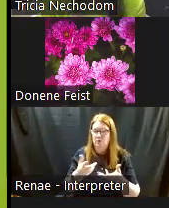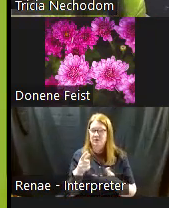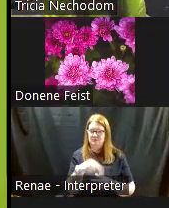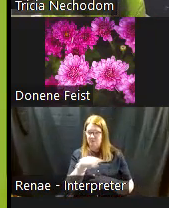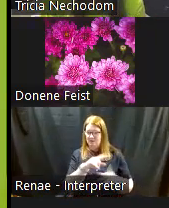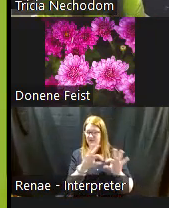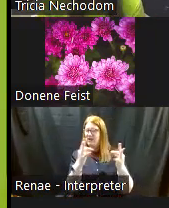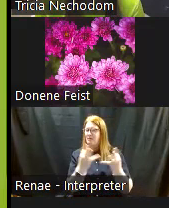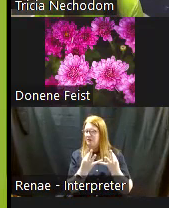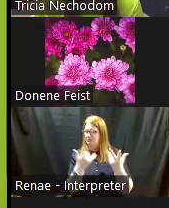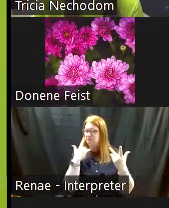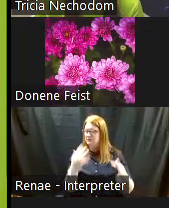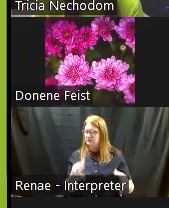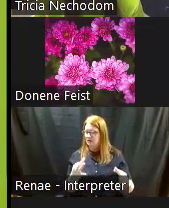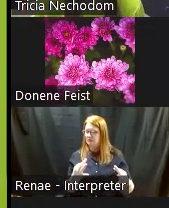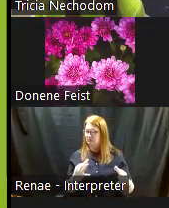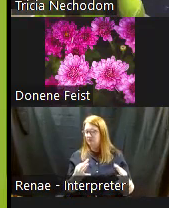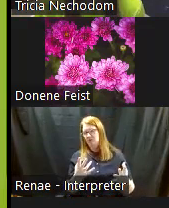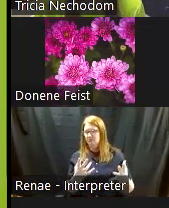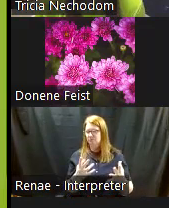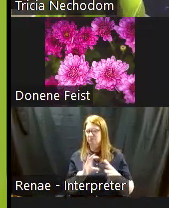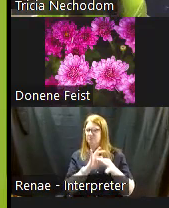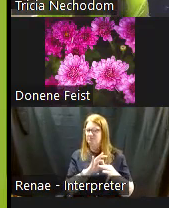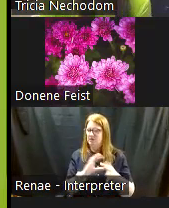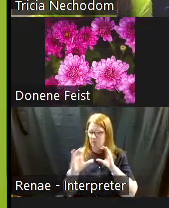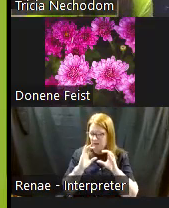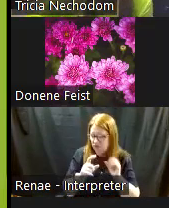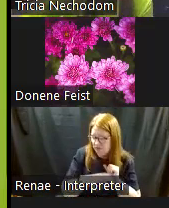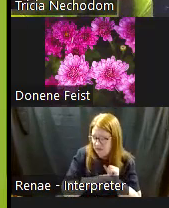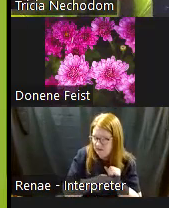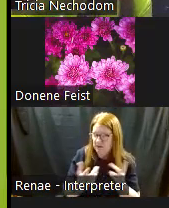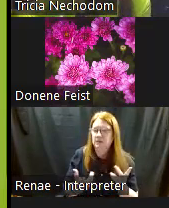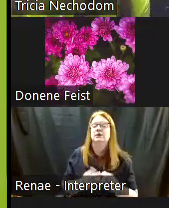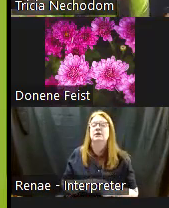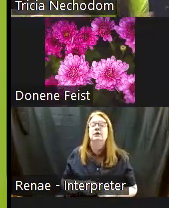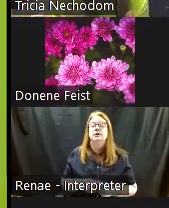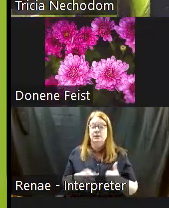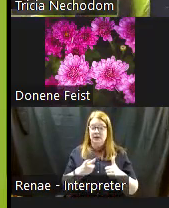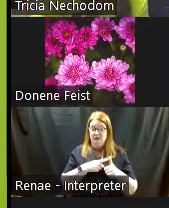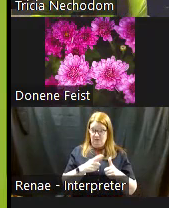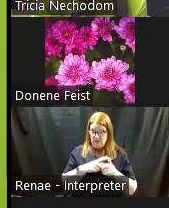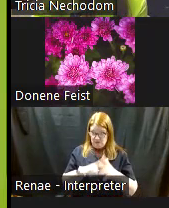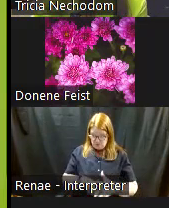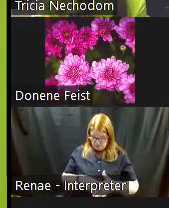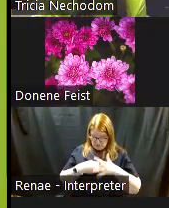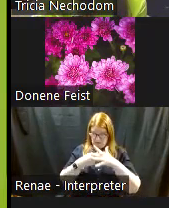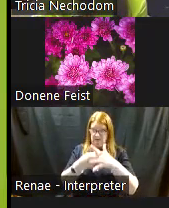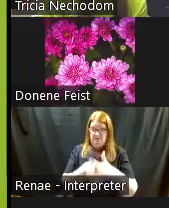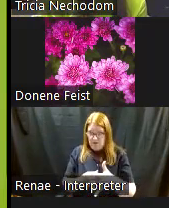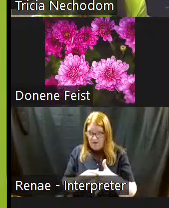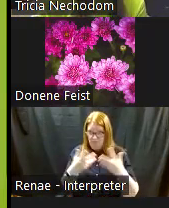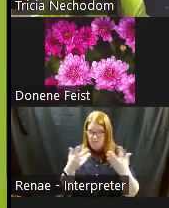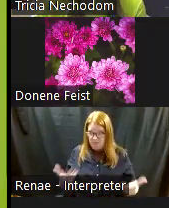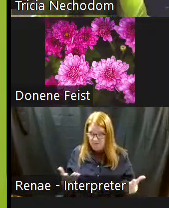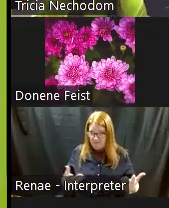chosen down the road for communication means. But in order to get to that point where we have choices, we really need